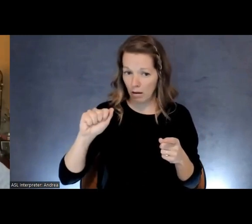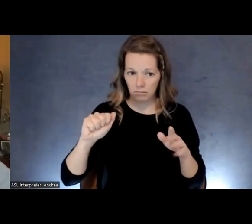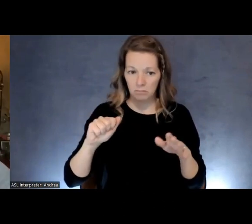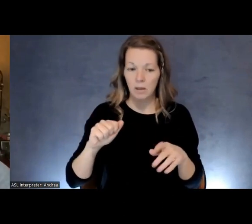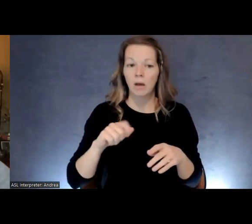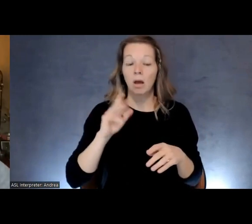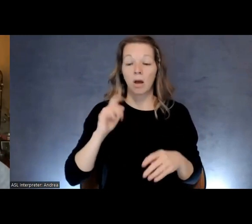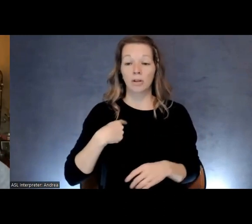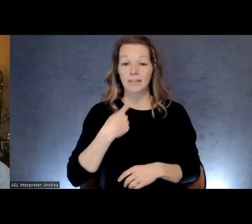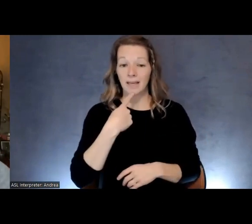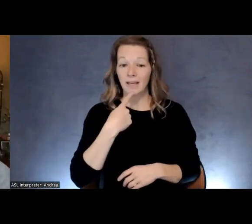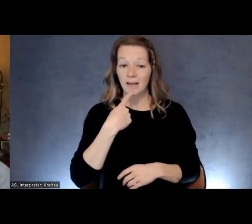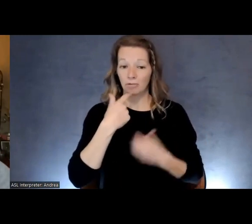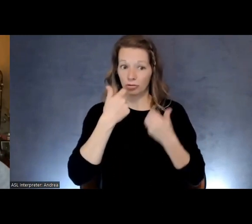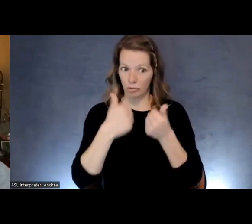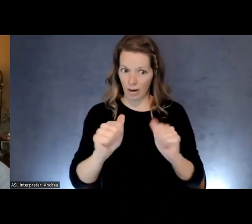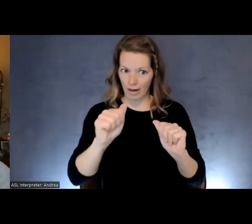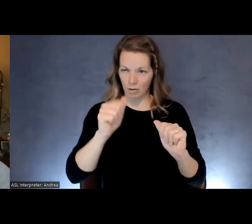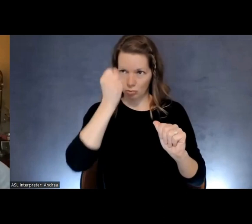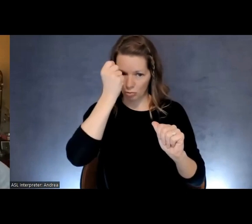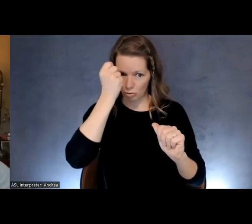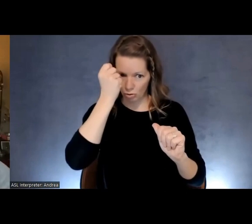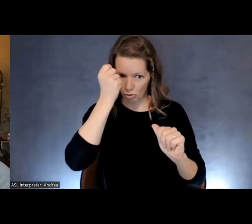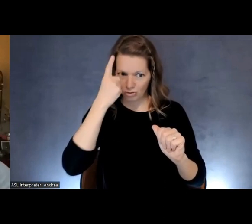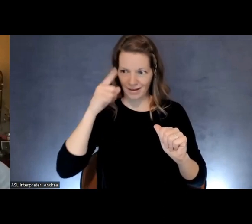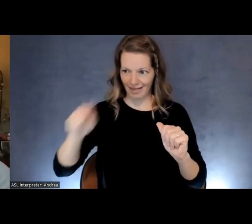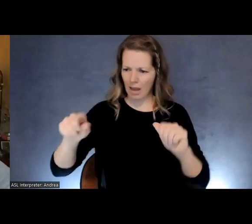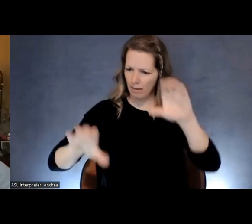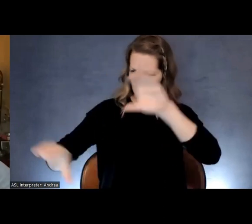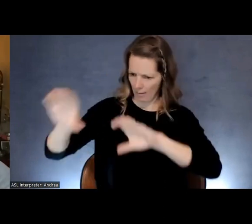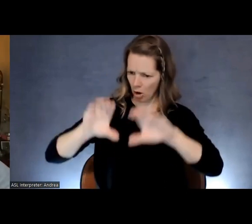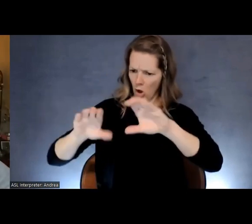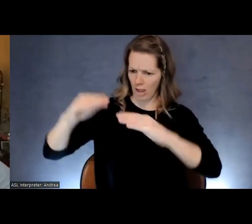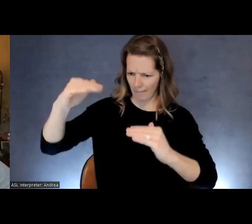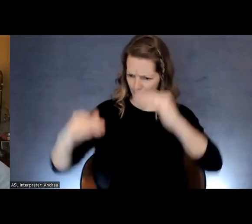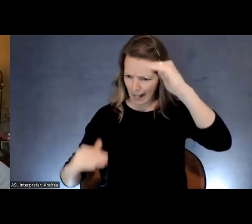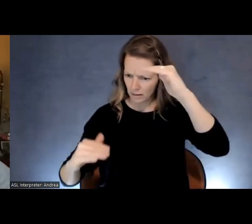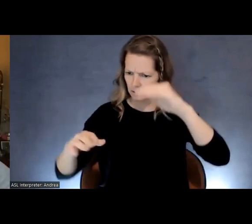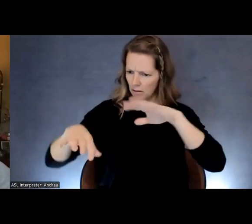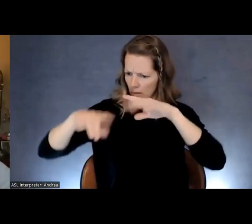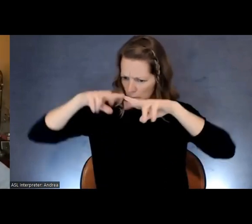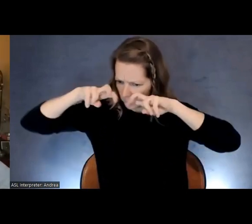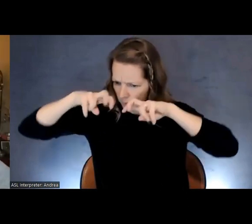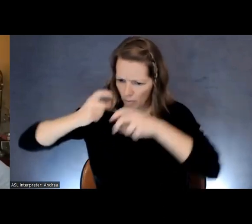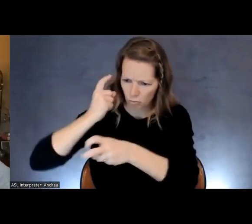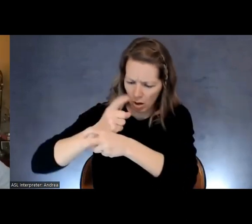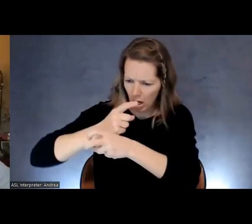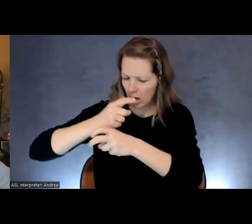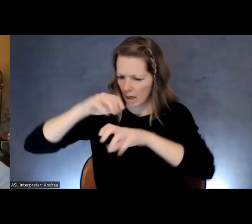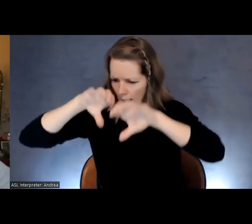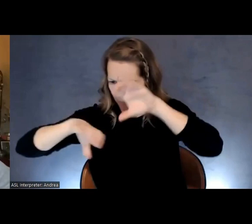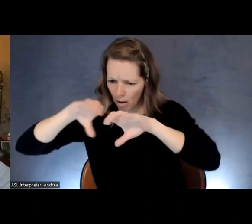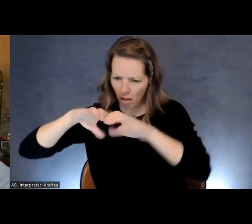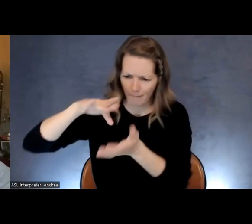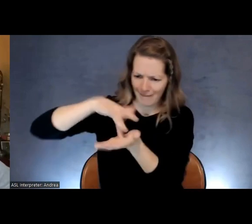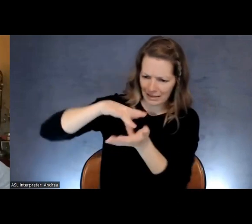that are trying to understand this behavior as some sort of chemical imbalance and finding the right chemicals and finding the right drugs